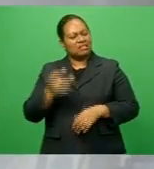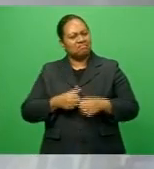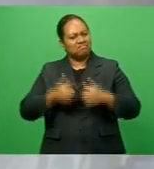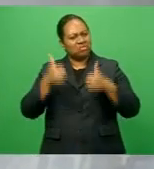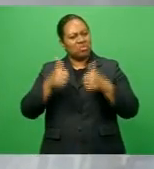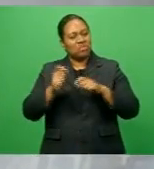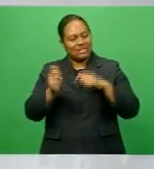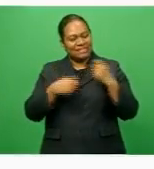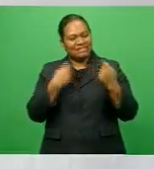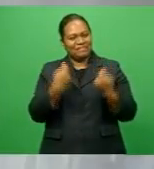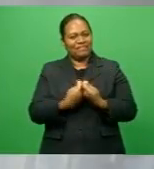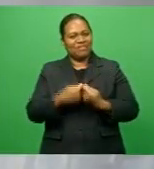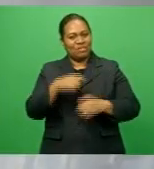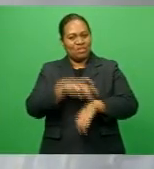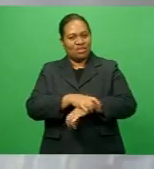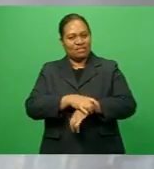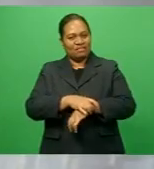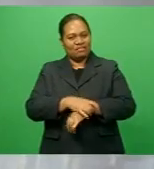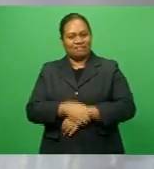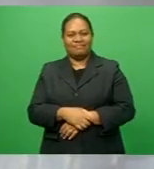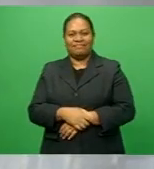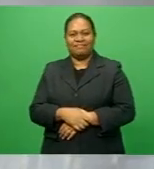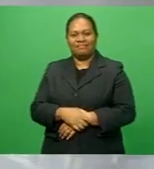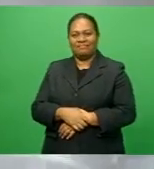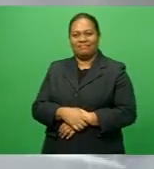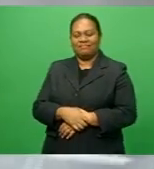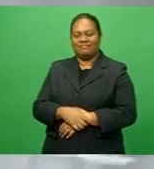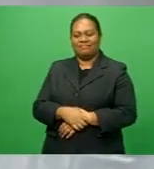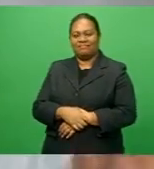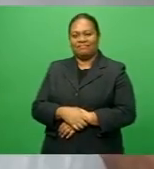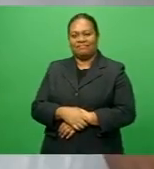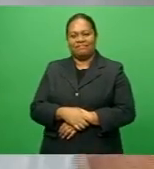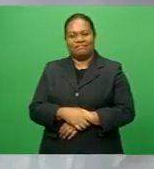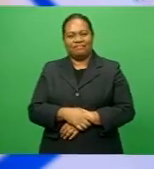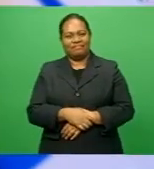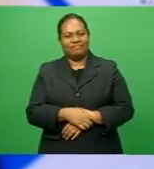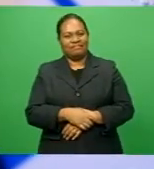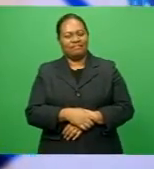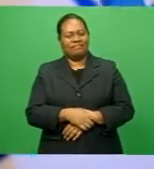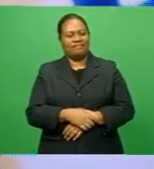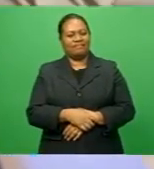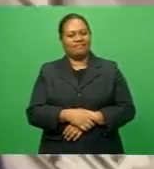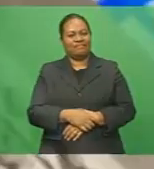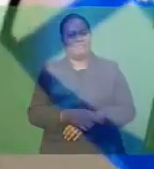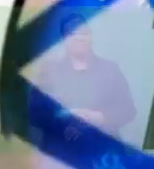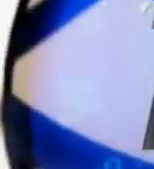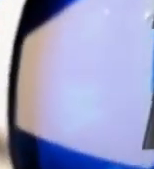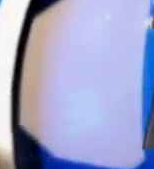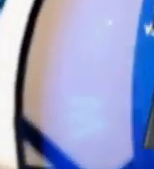They're a good team, police. This is champion from the Scott Shield.